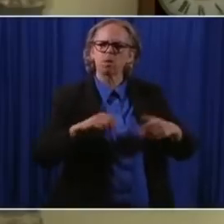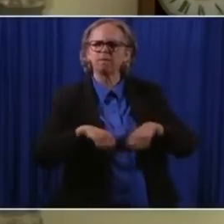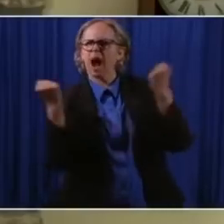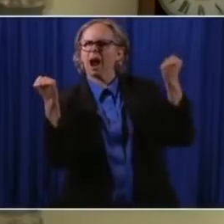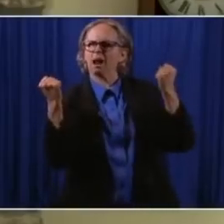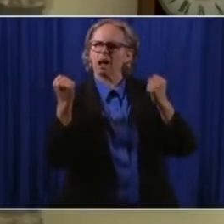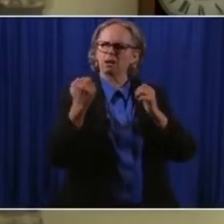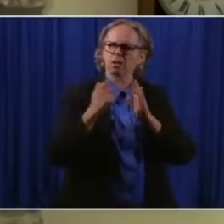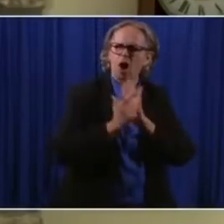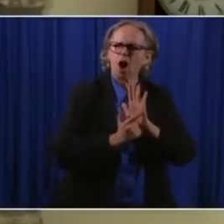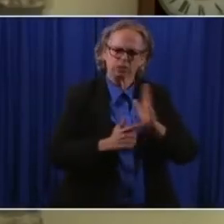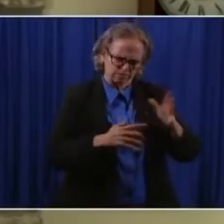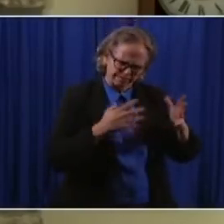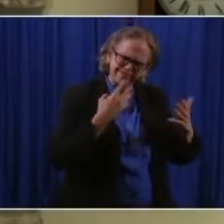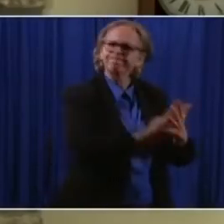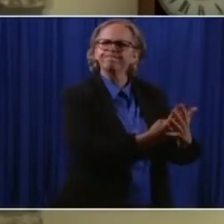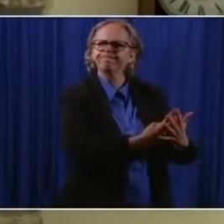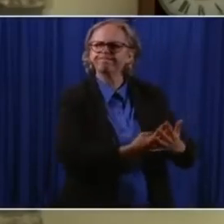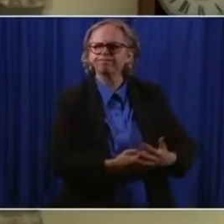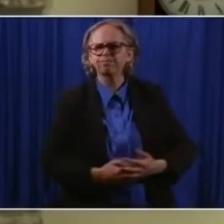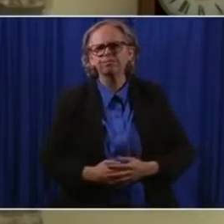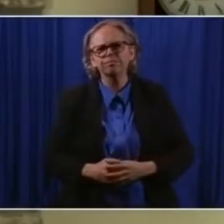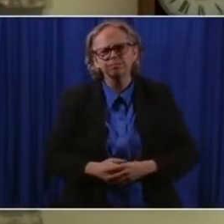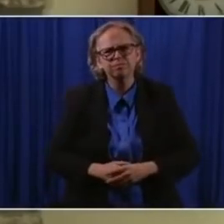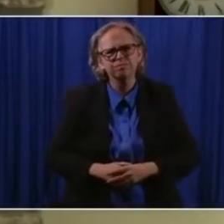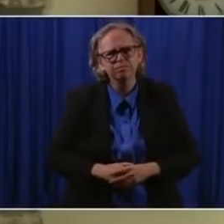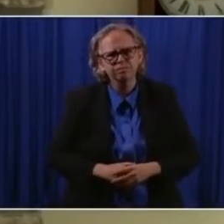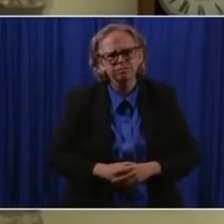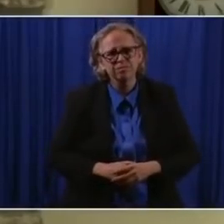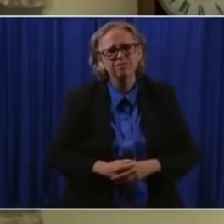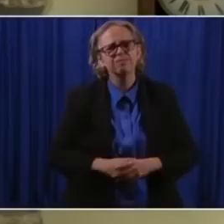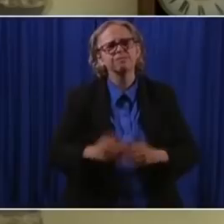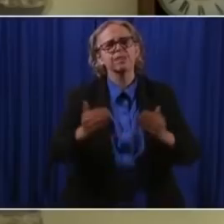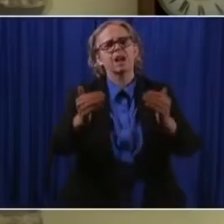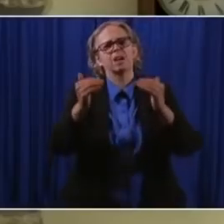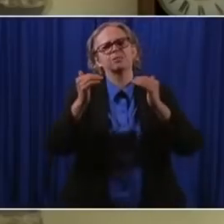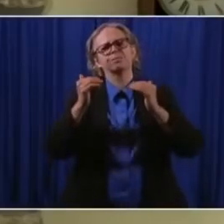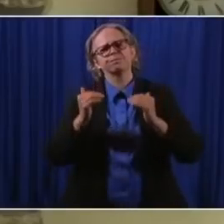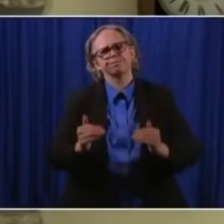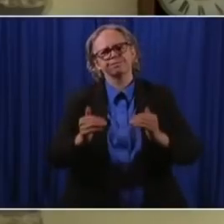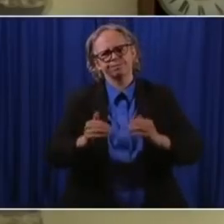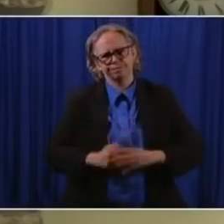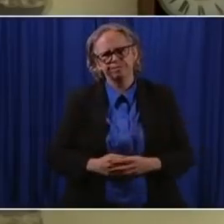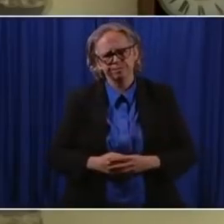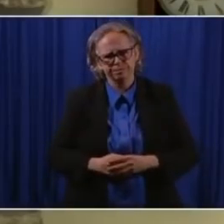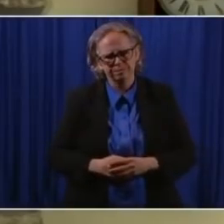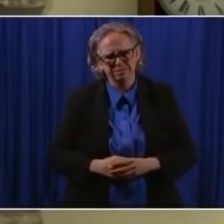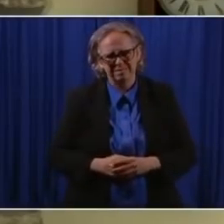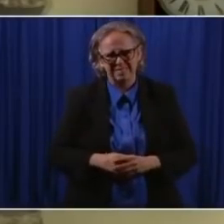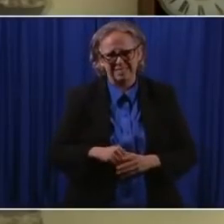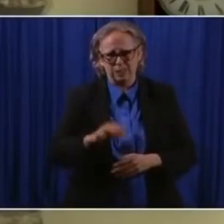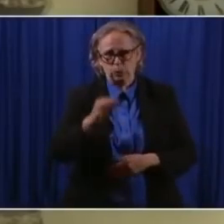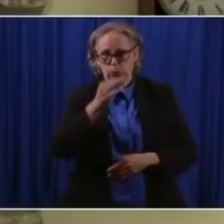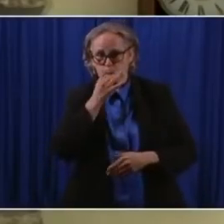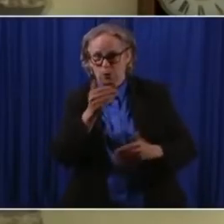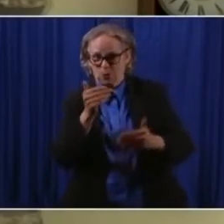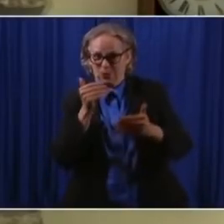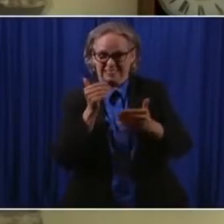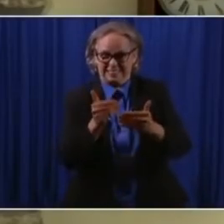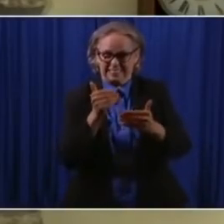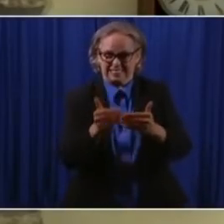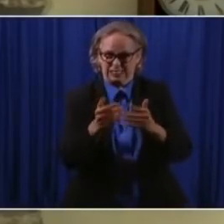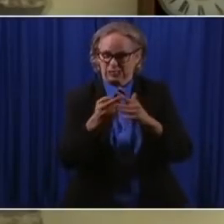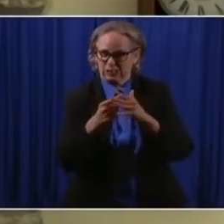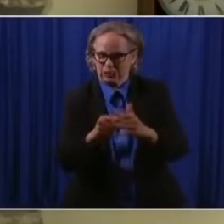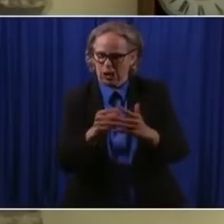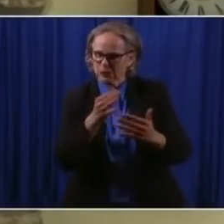Well, we're getting ready for school to start. And today I'd like to bring in a couple